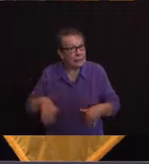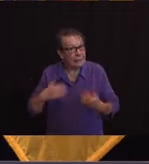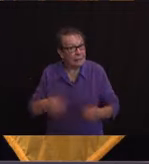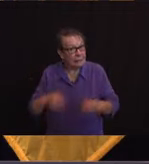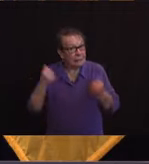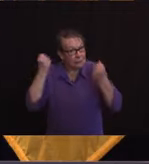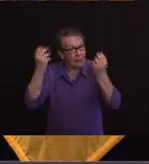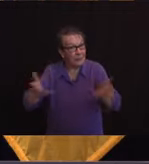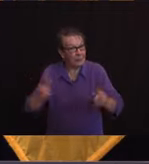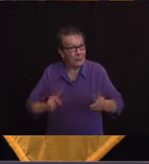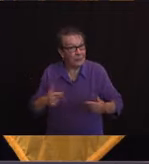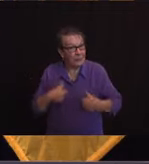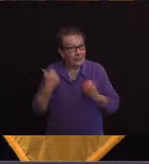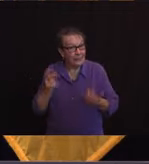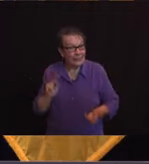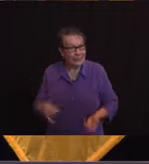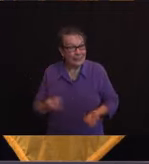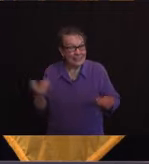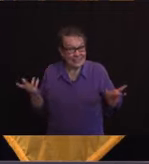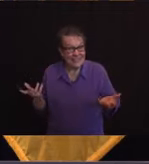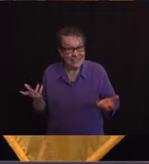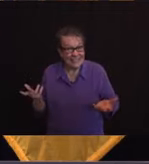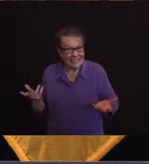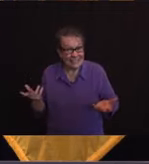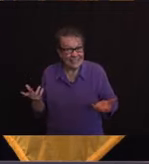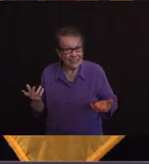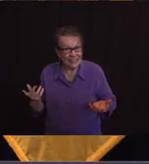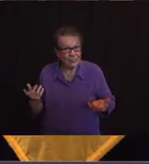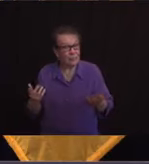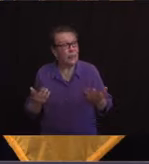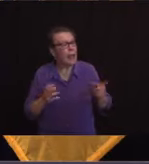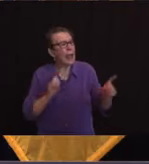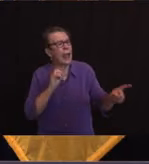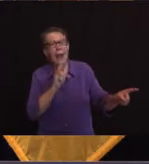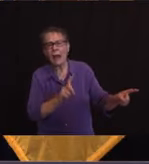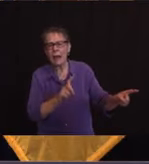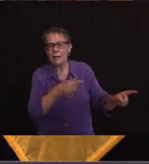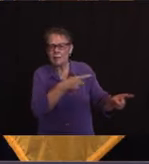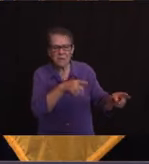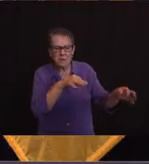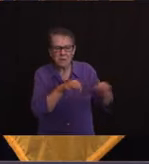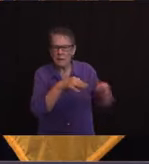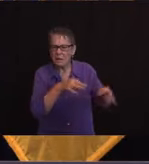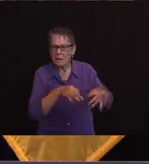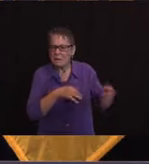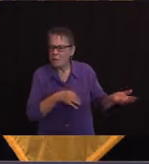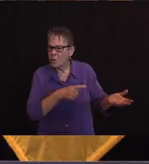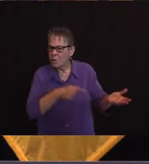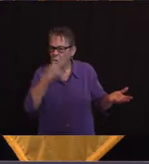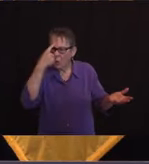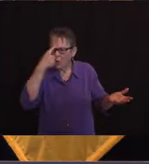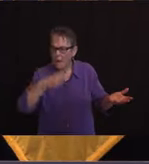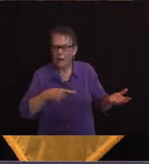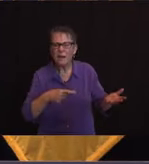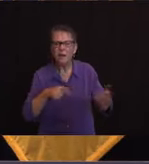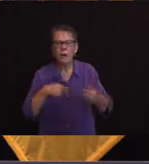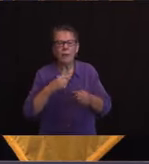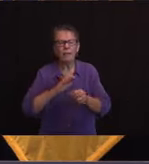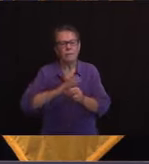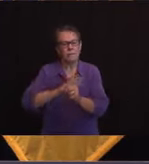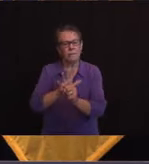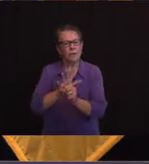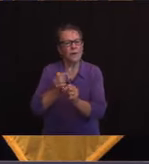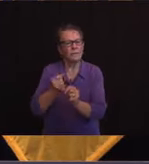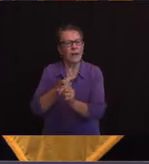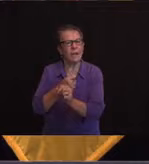mind, and any observations on the level and scope of variant testing and any particular insights you've got on why